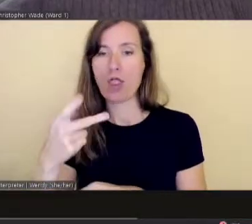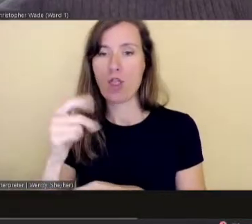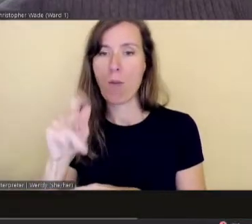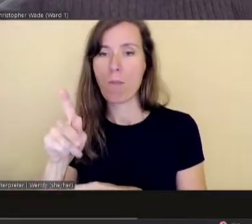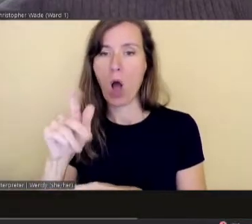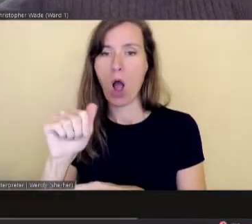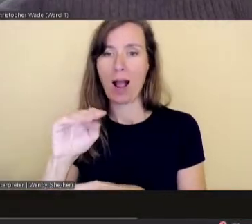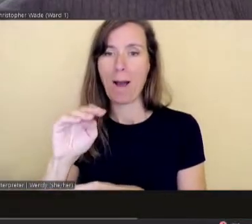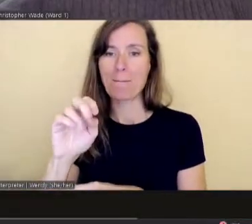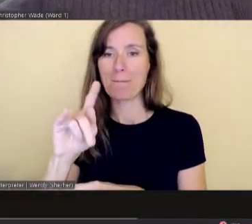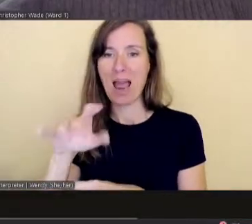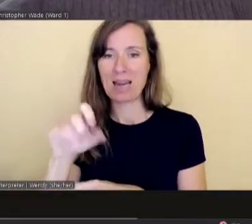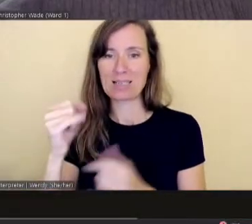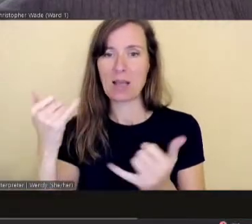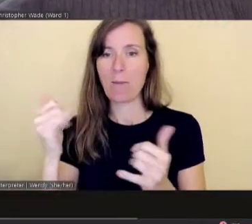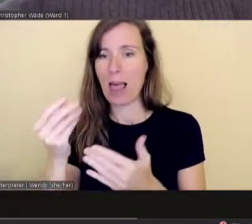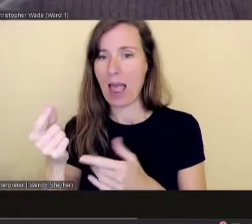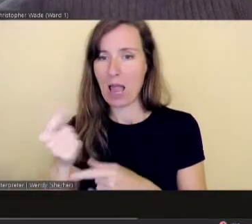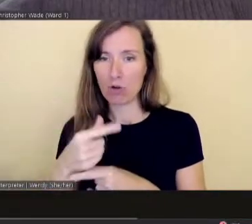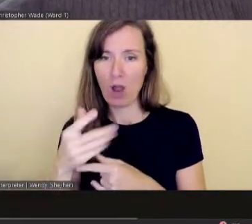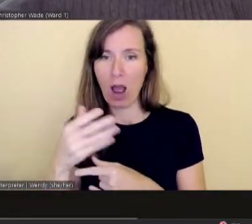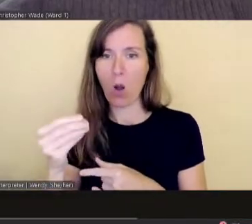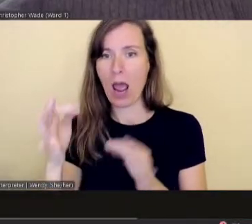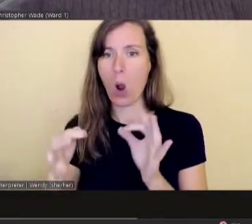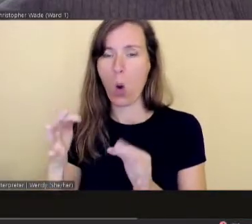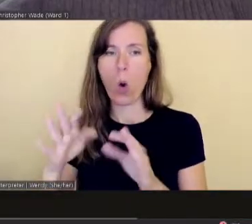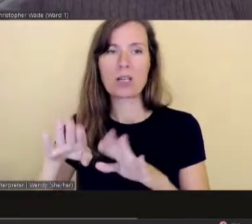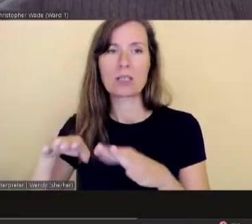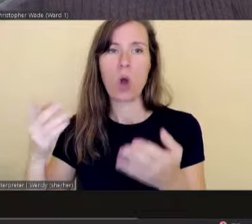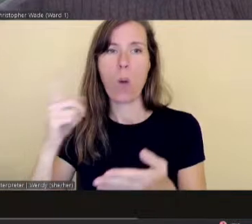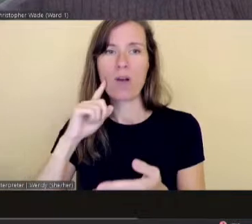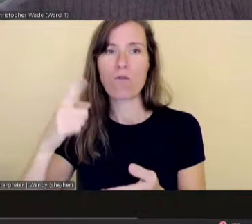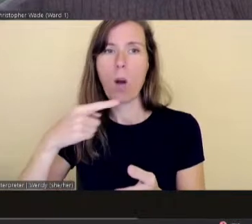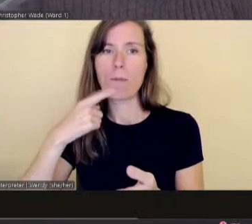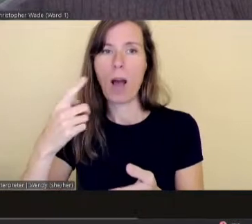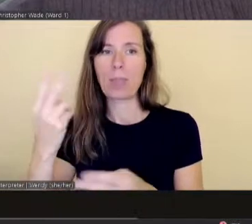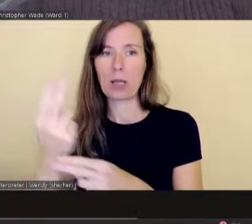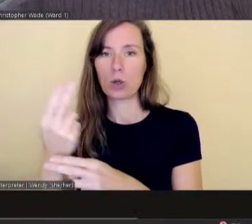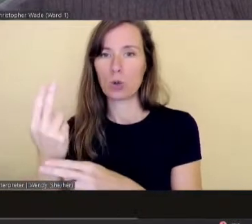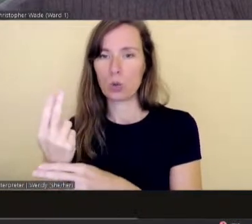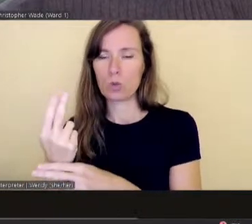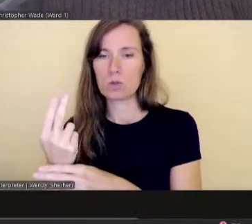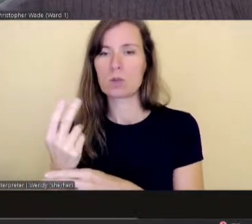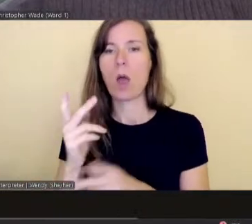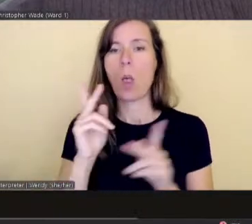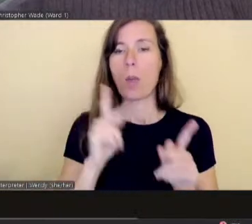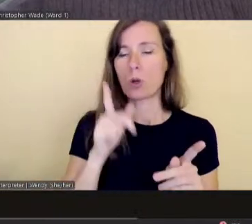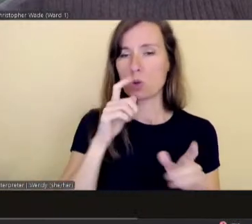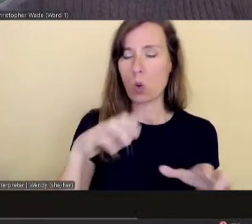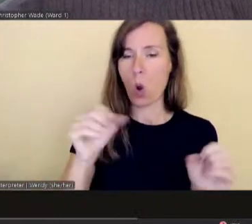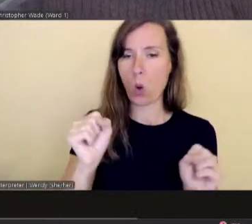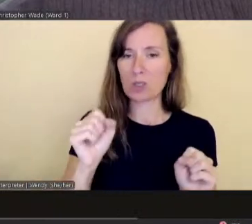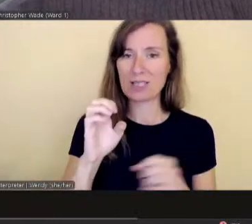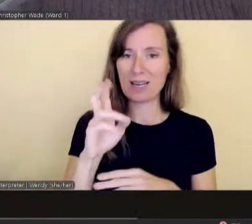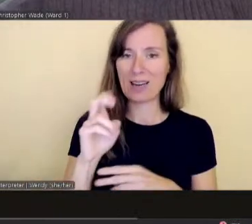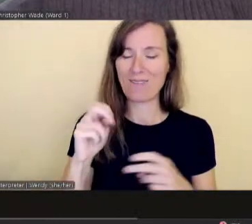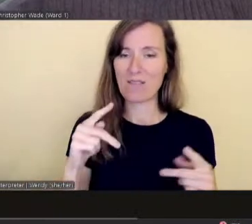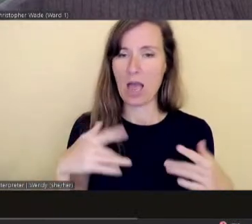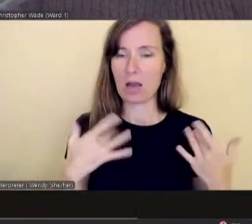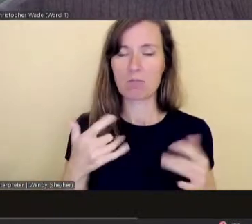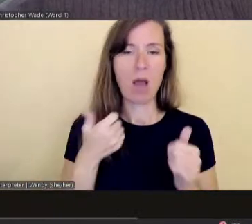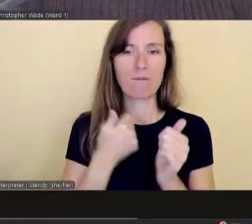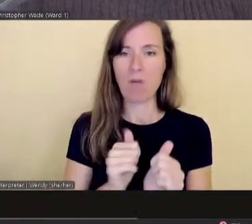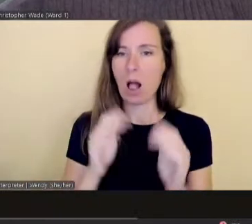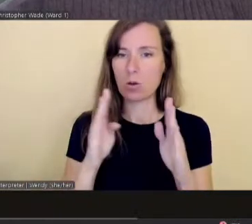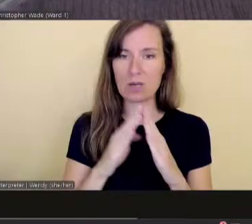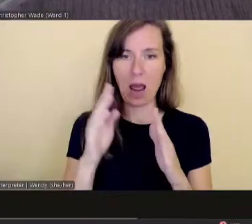for public use. The resident hosting the event followed all town policies and procedures. They submitted the